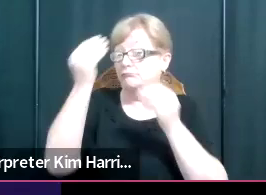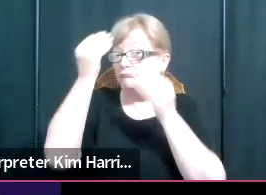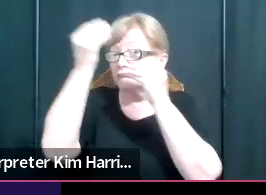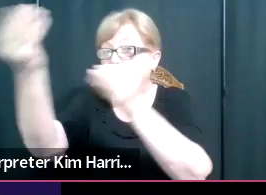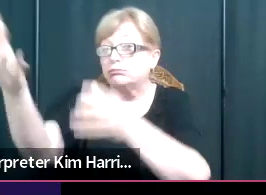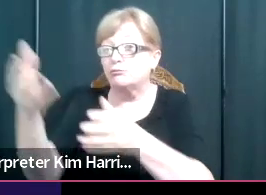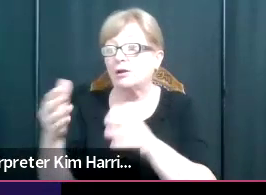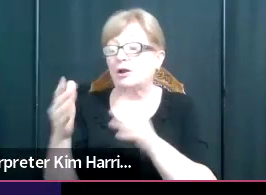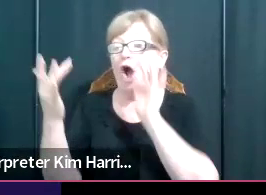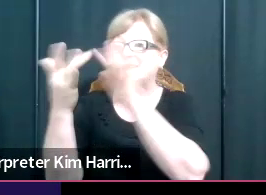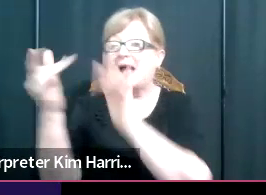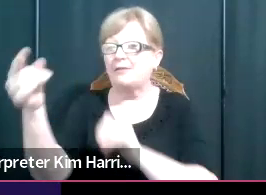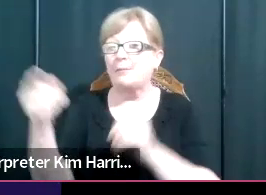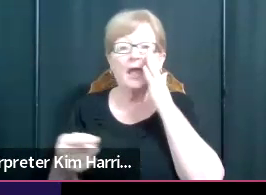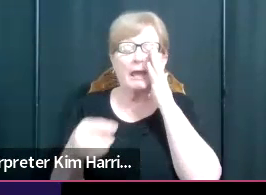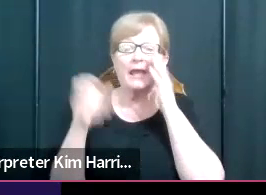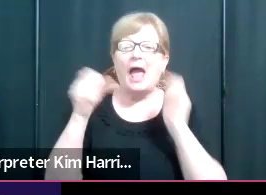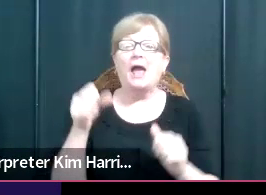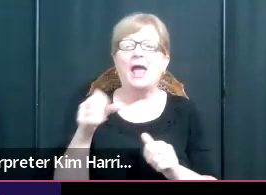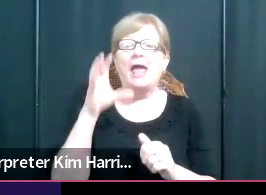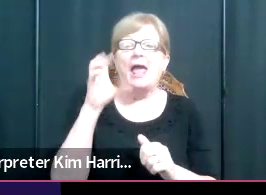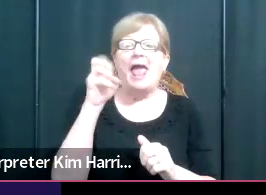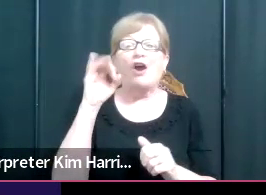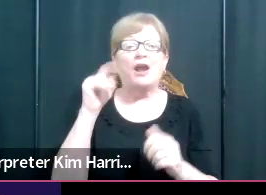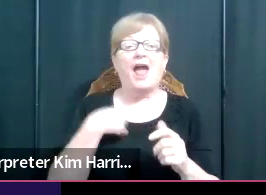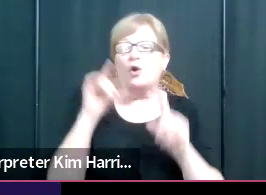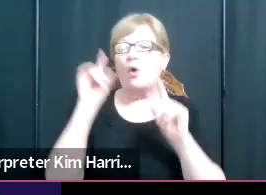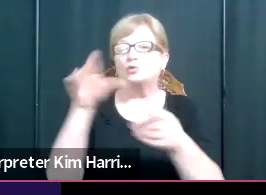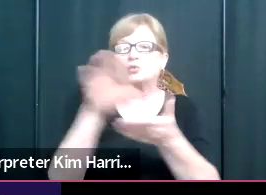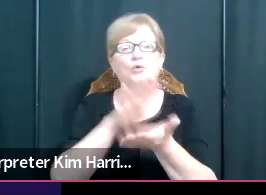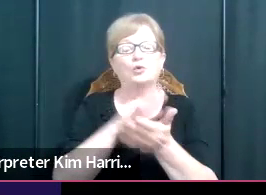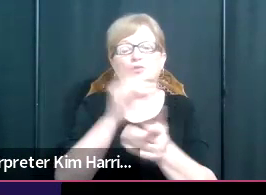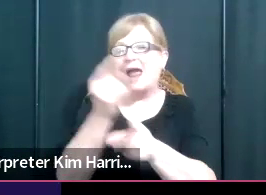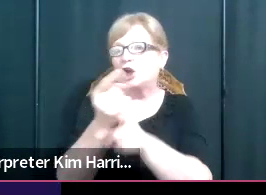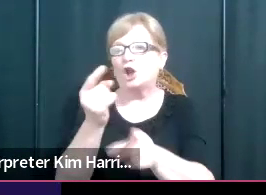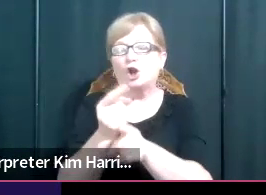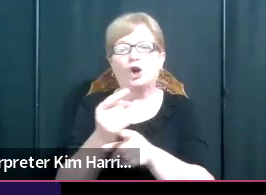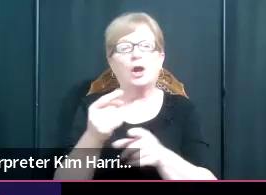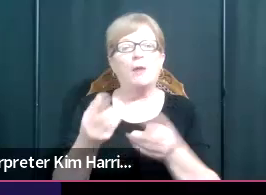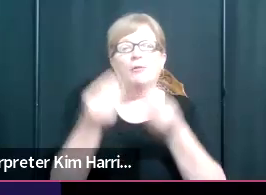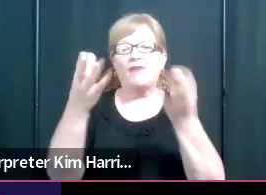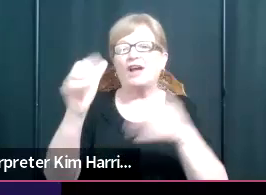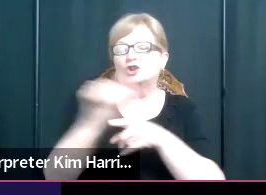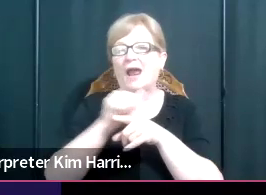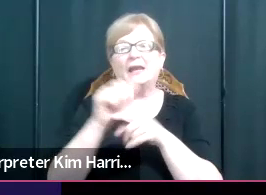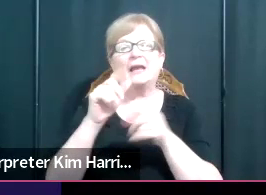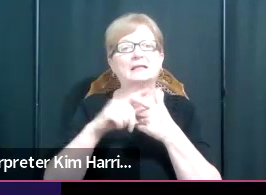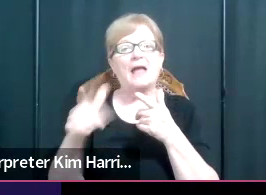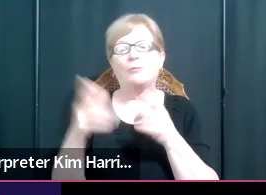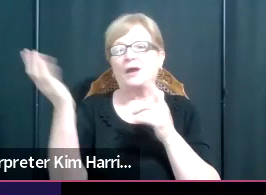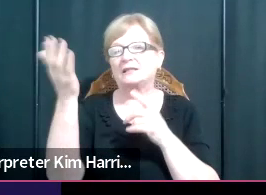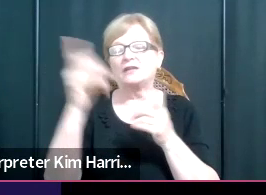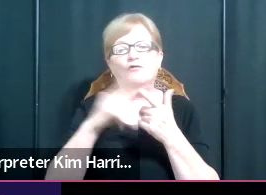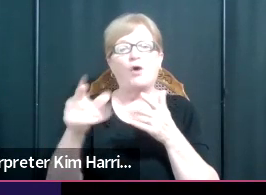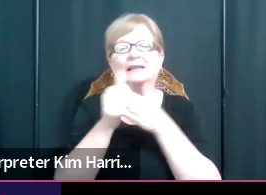Yep, Erin and I come to schools regularly to provide trainings and presentations for